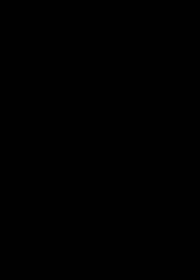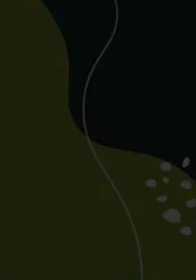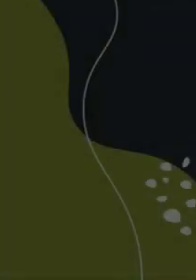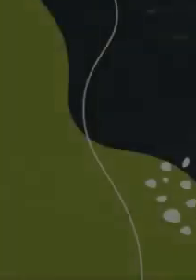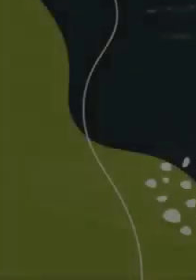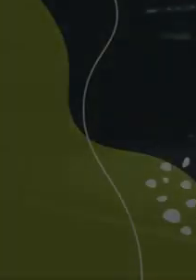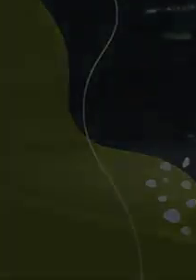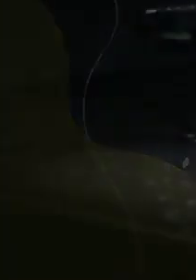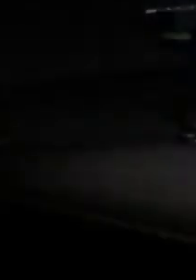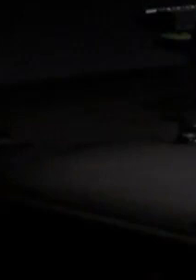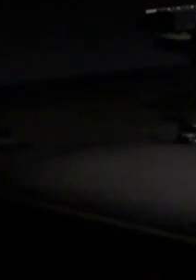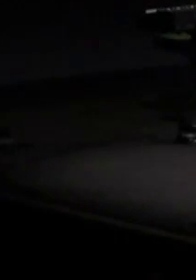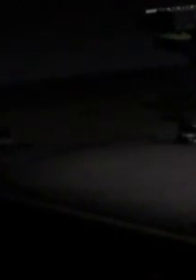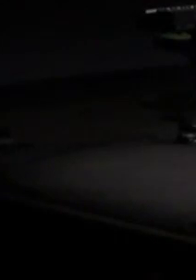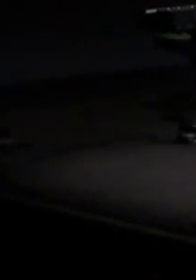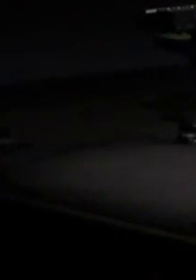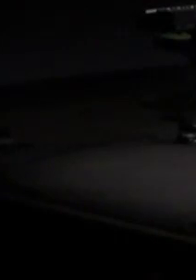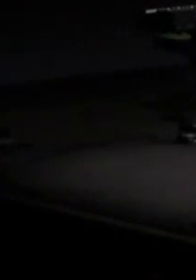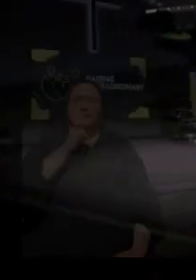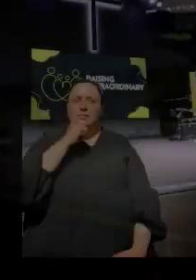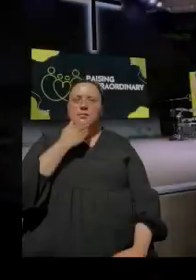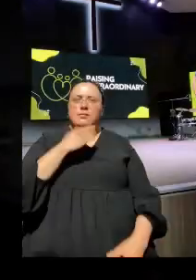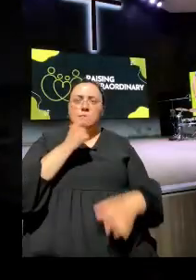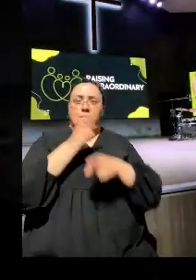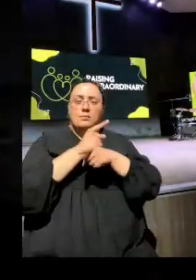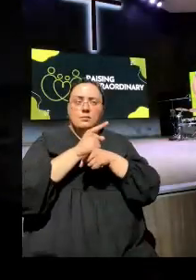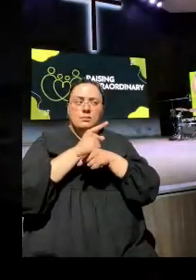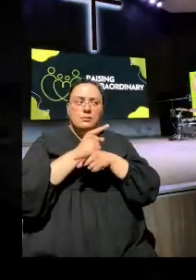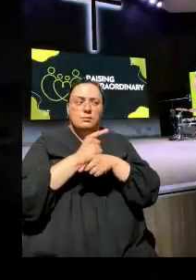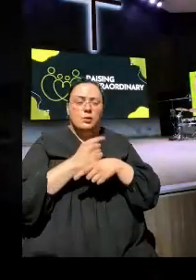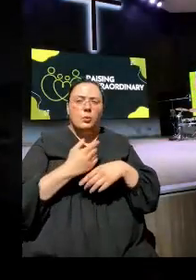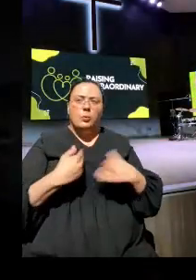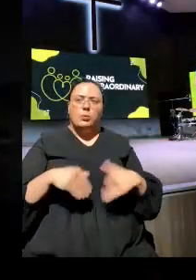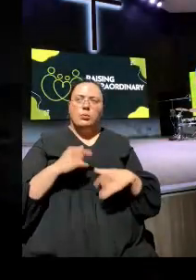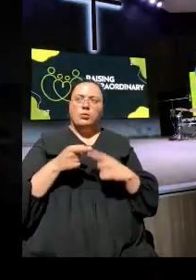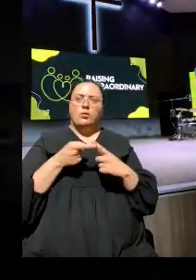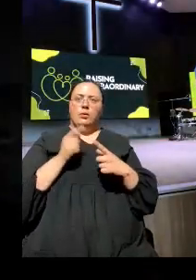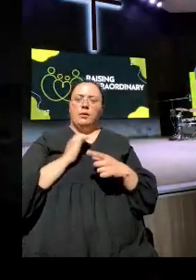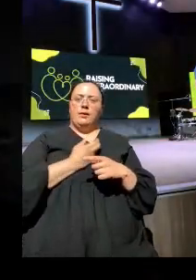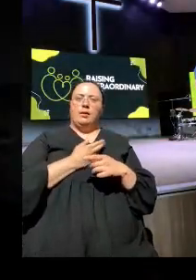Not bad, right? Some wisdom in there from our kids.